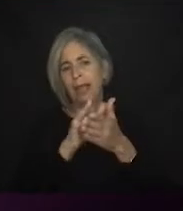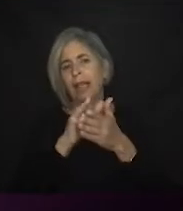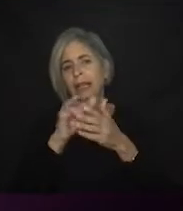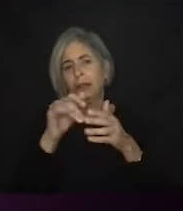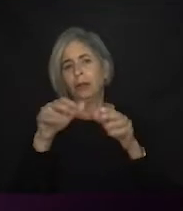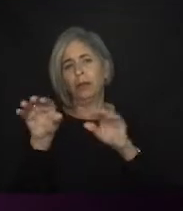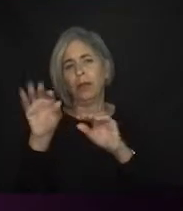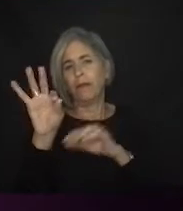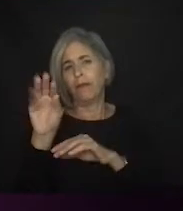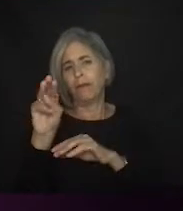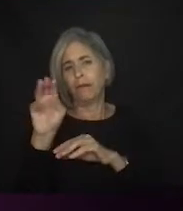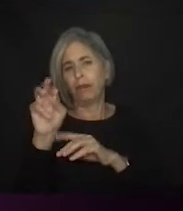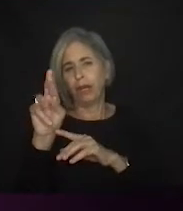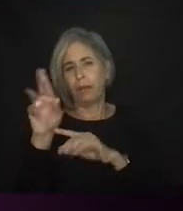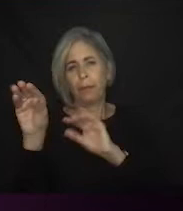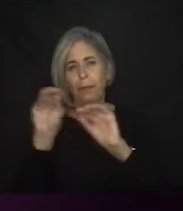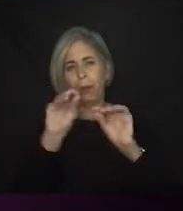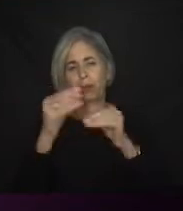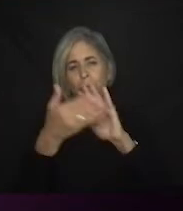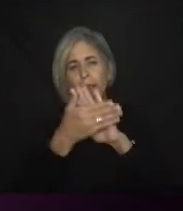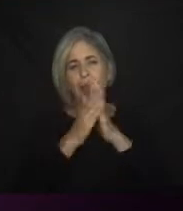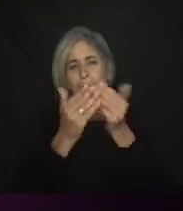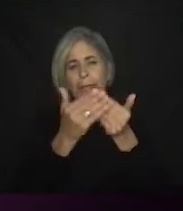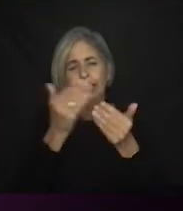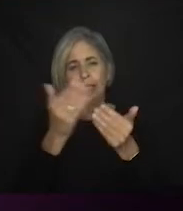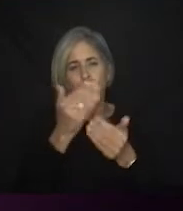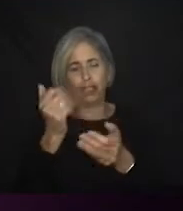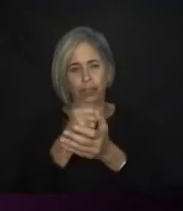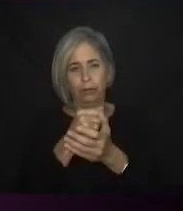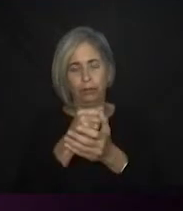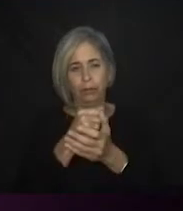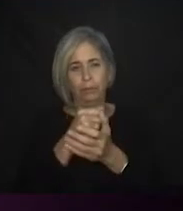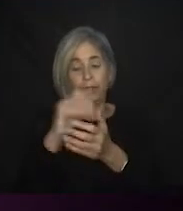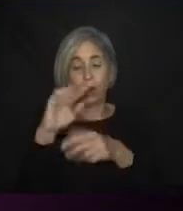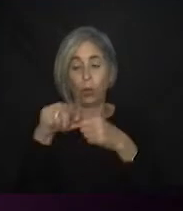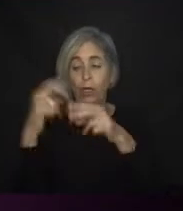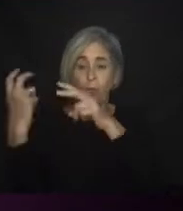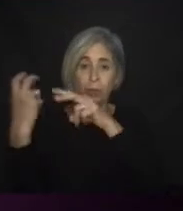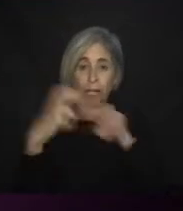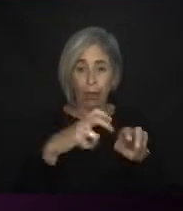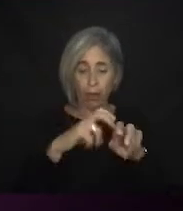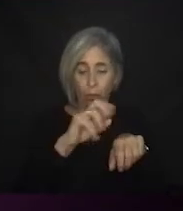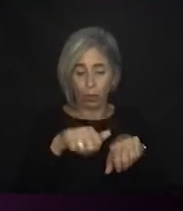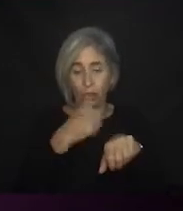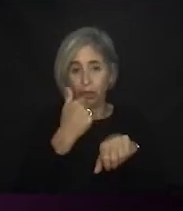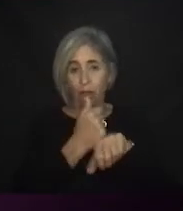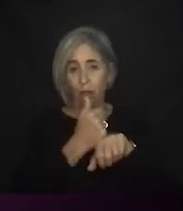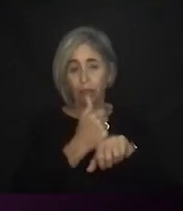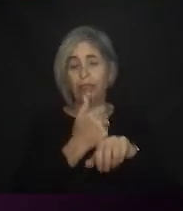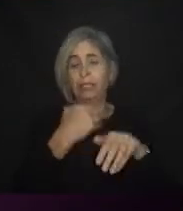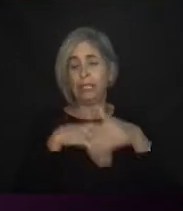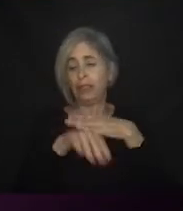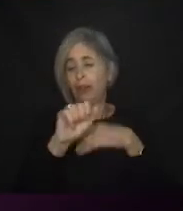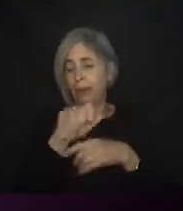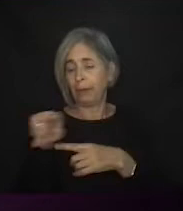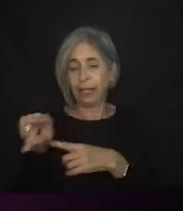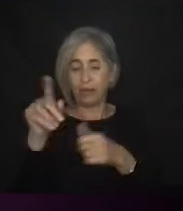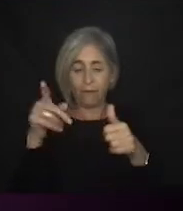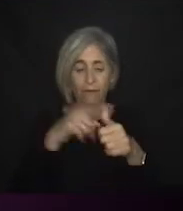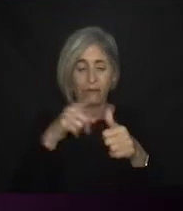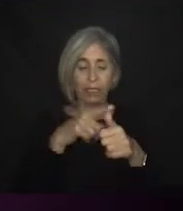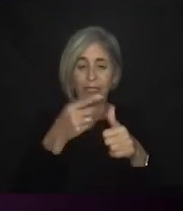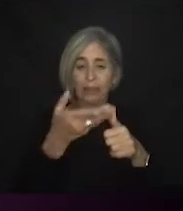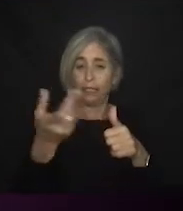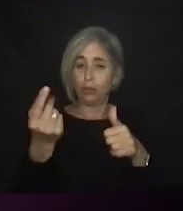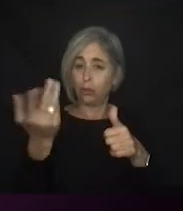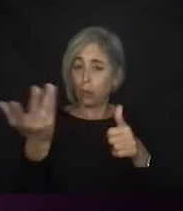all of this a whole lot easier. So once Framer Motion is downloaded and installed, you import it into your application. The first